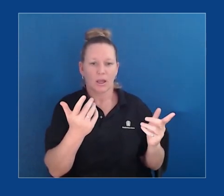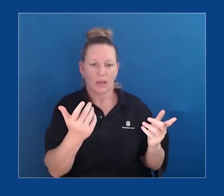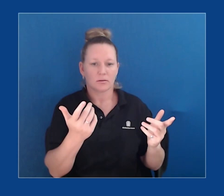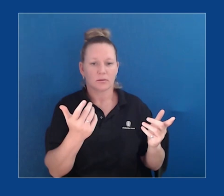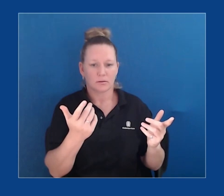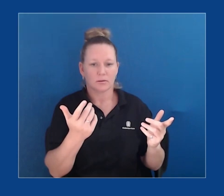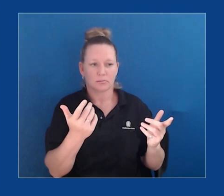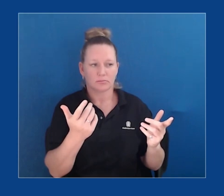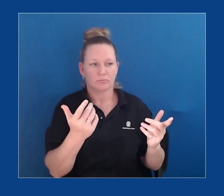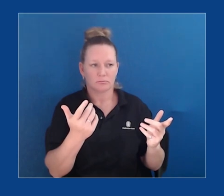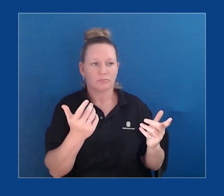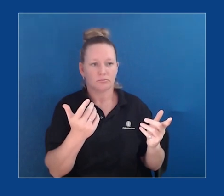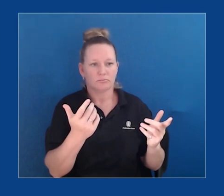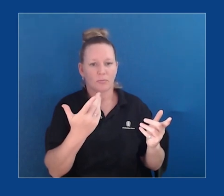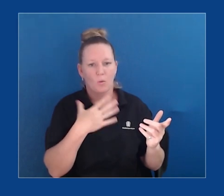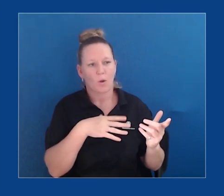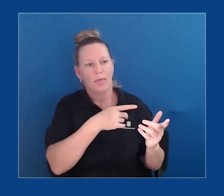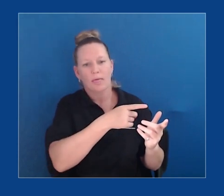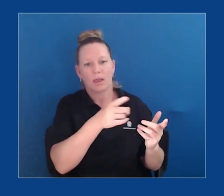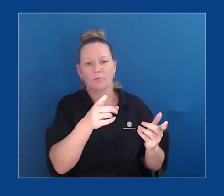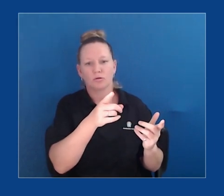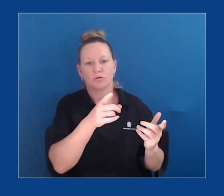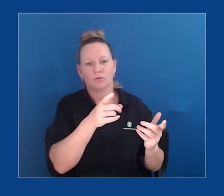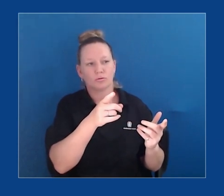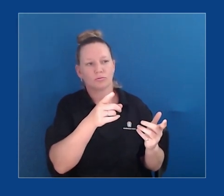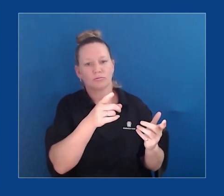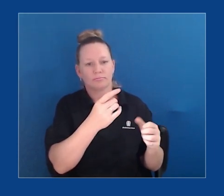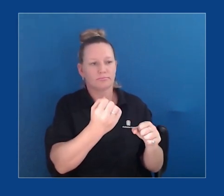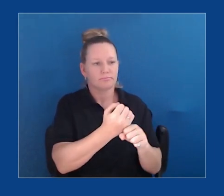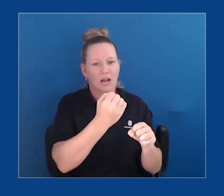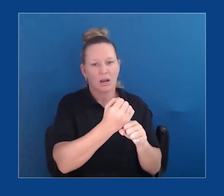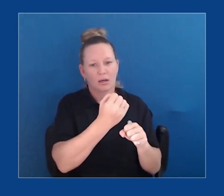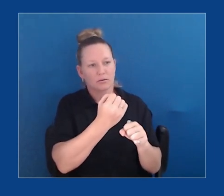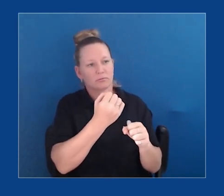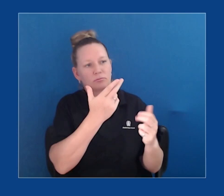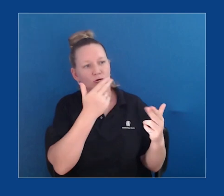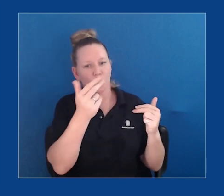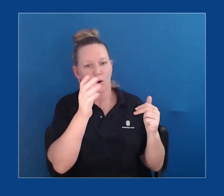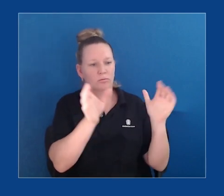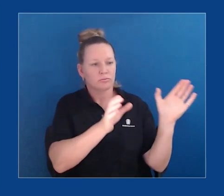and compose and write their own songs and stories.